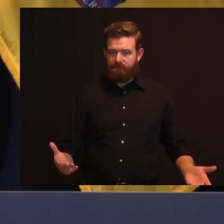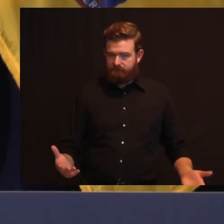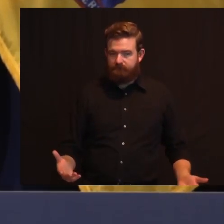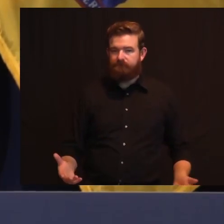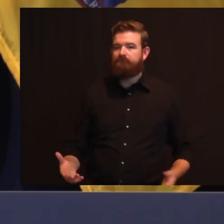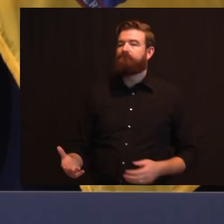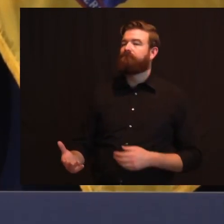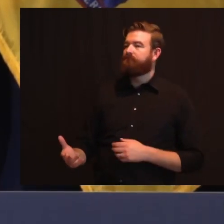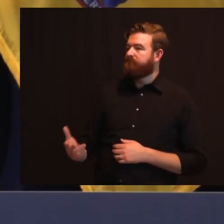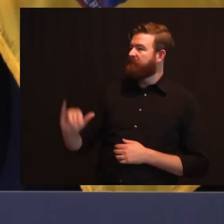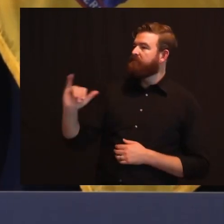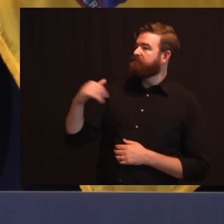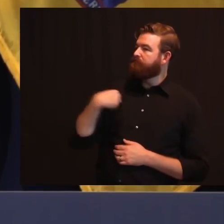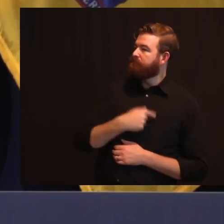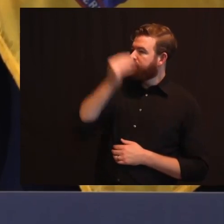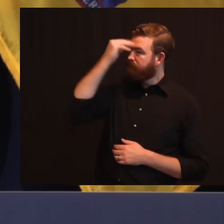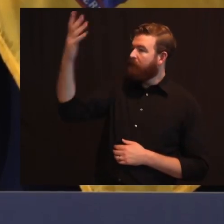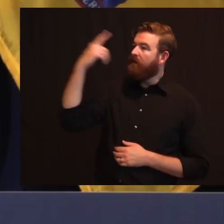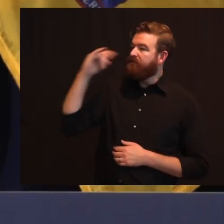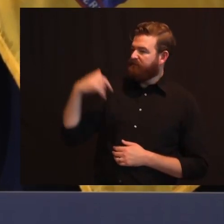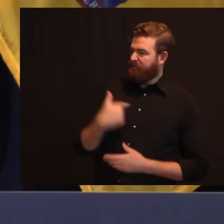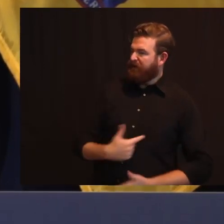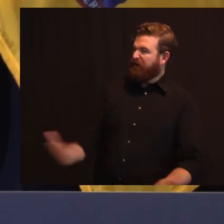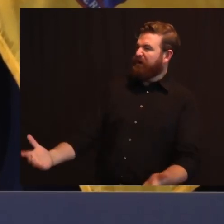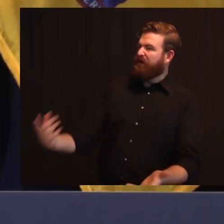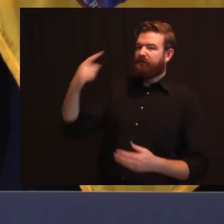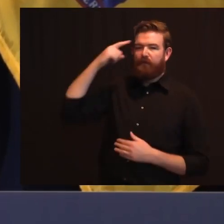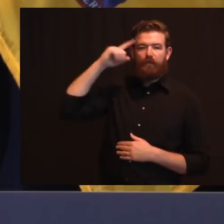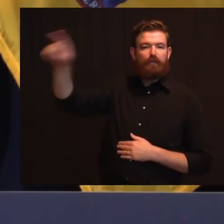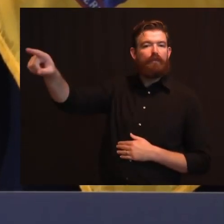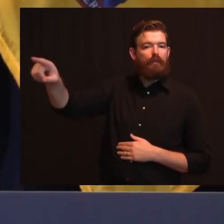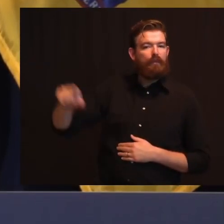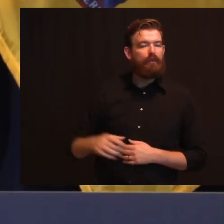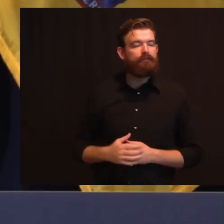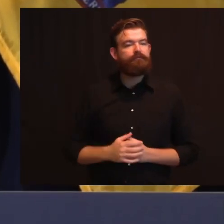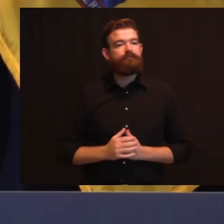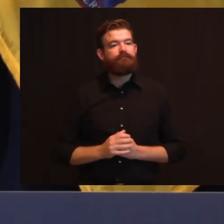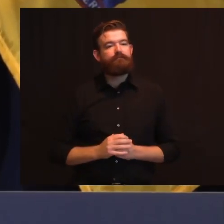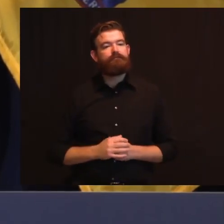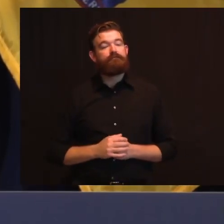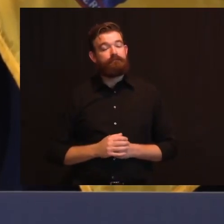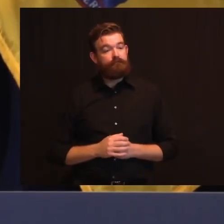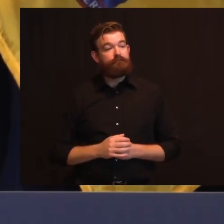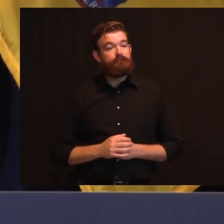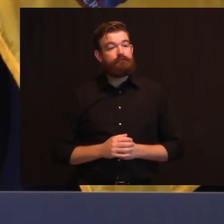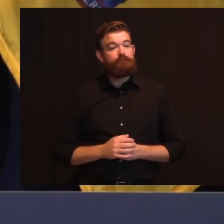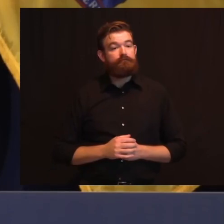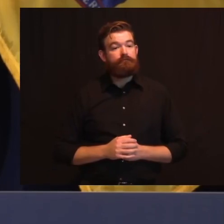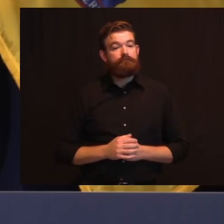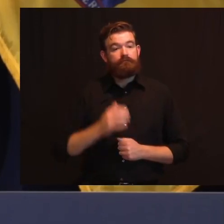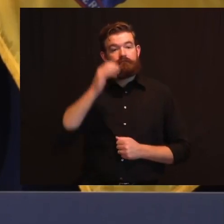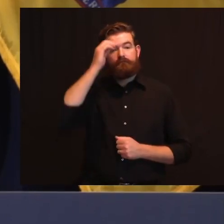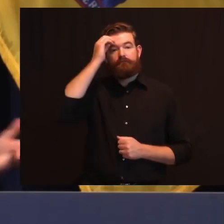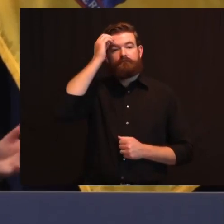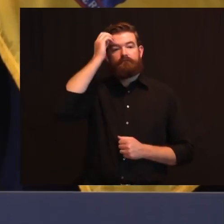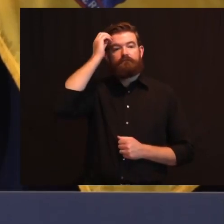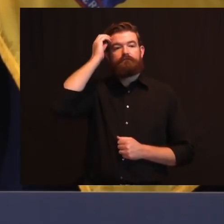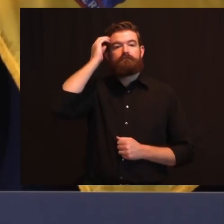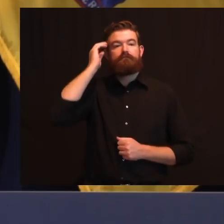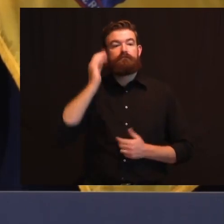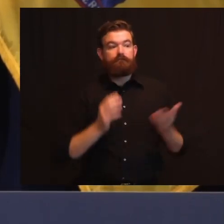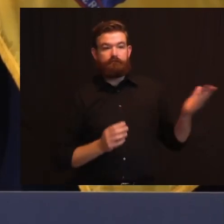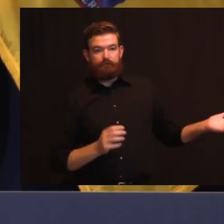welcome. Am I going to Sue? I'm going to go to Sue. Is that all right? I'm going to go to Sue. I gave the list. Is that all right, Judy? Okay. Sue kind of